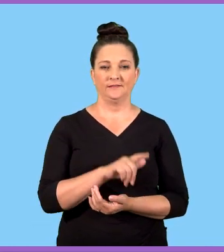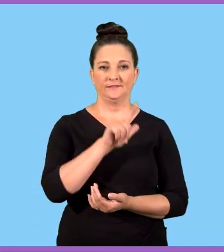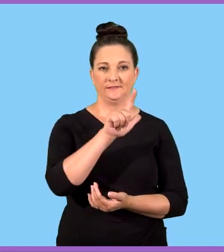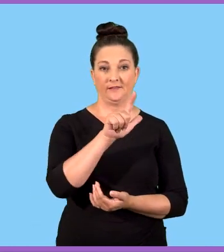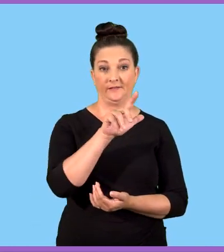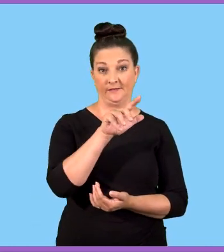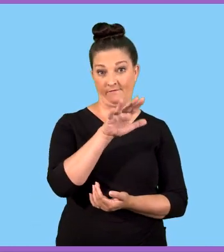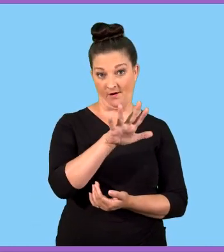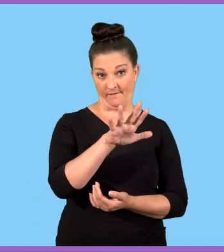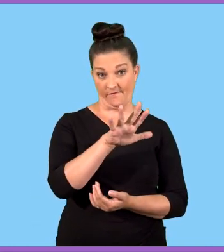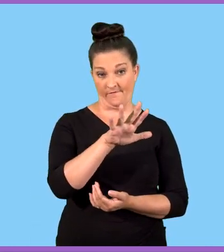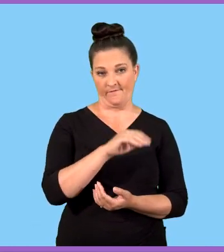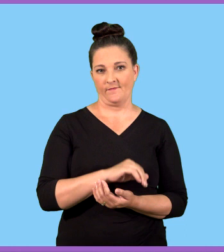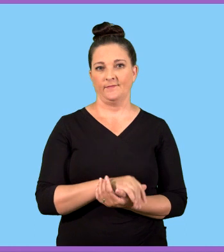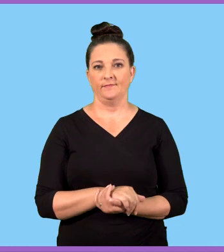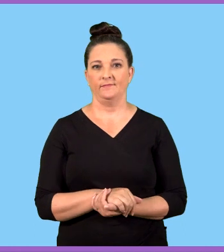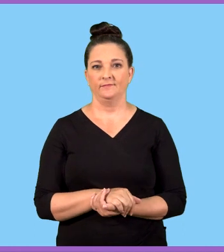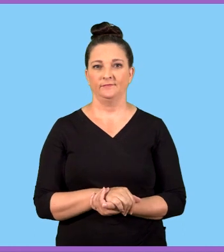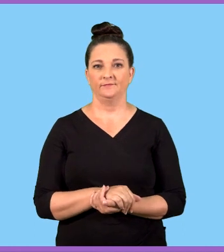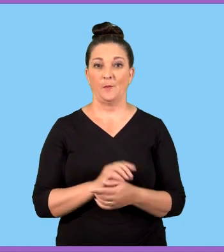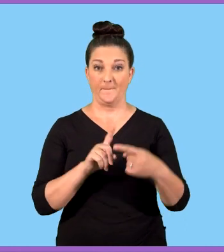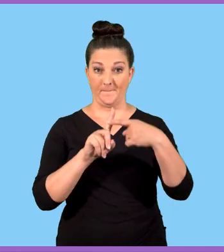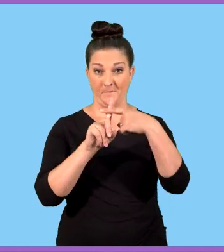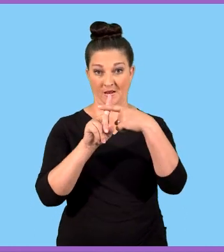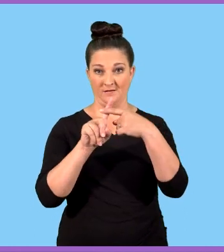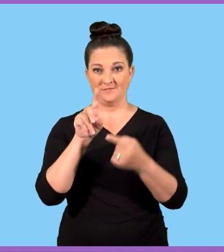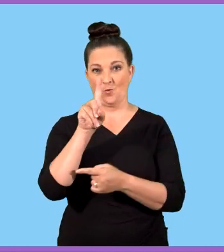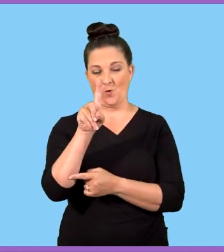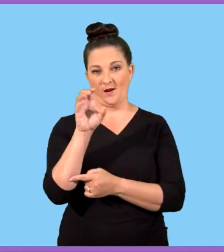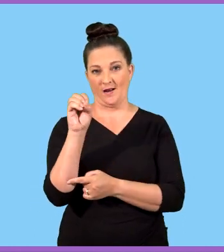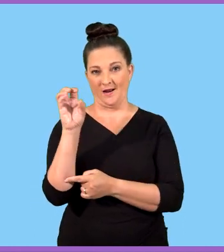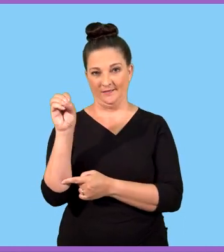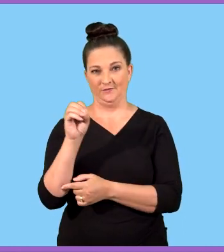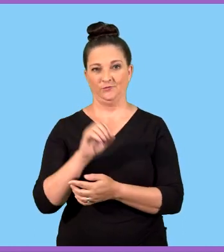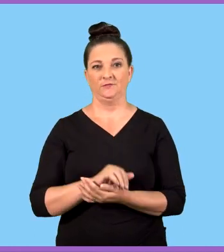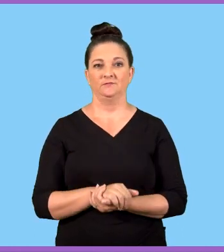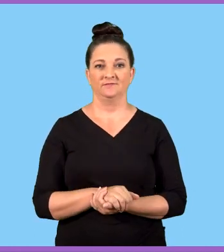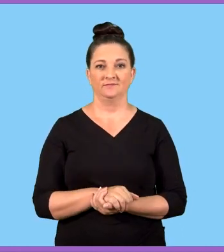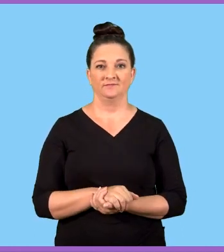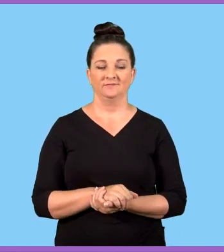that equals 75 plus 100